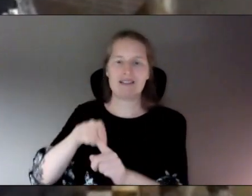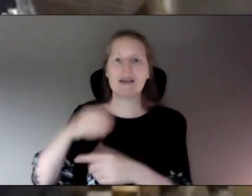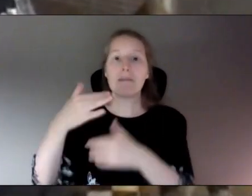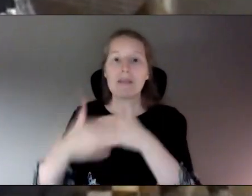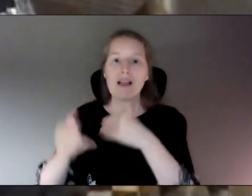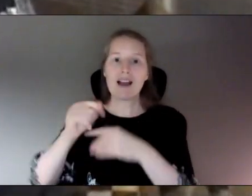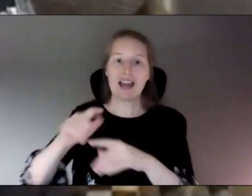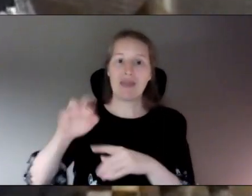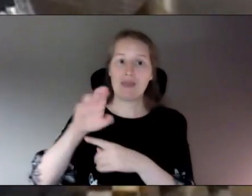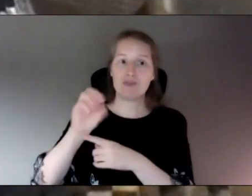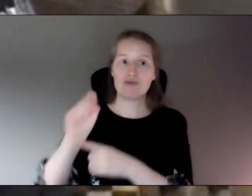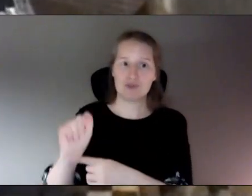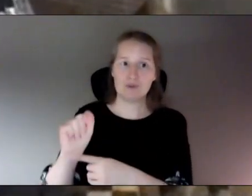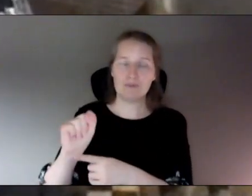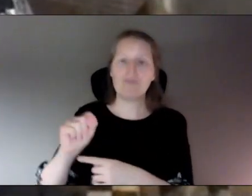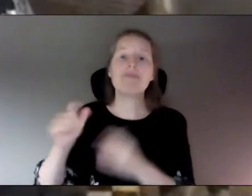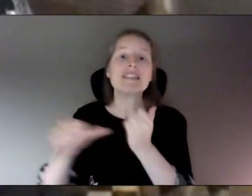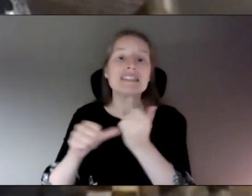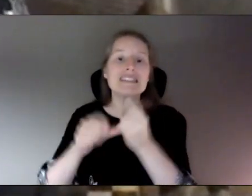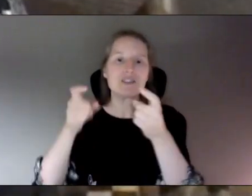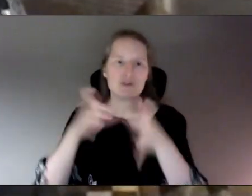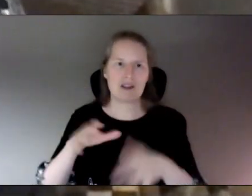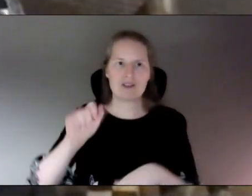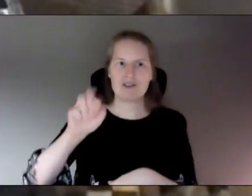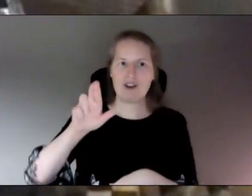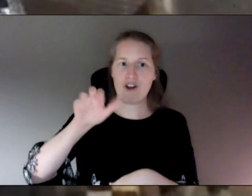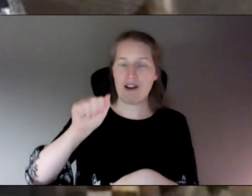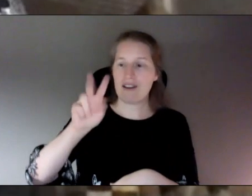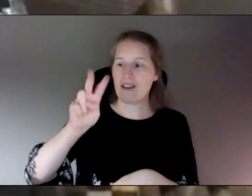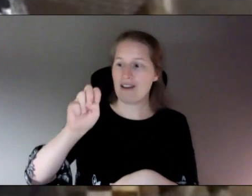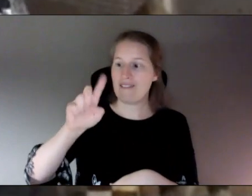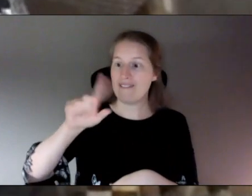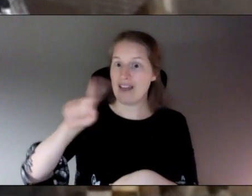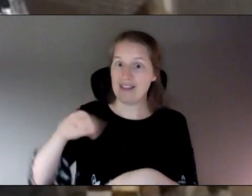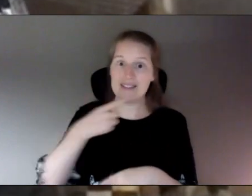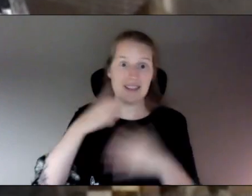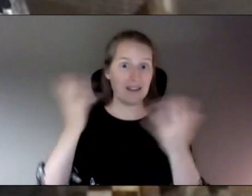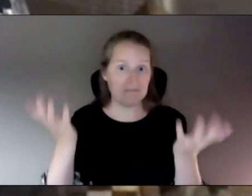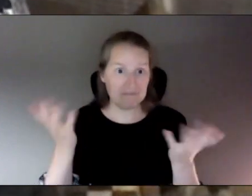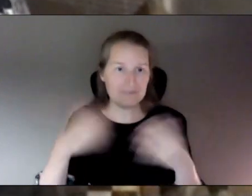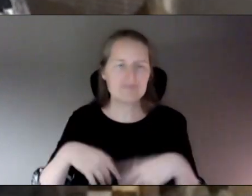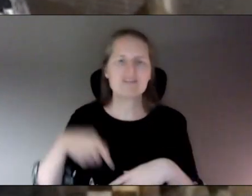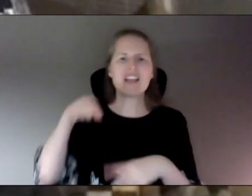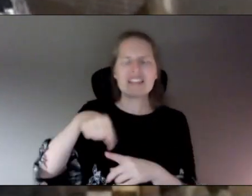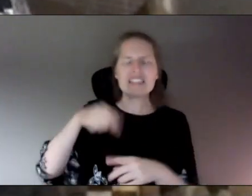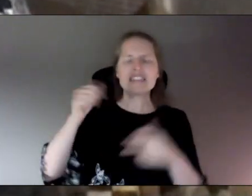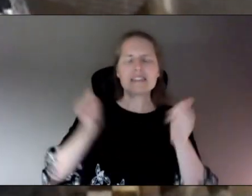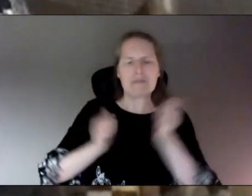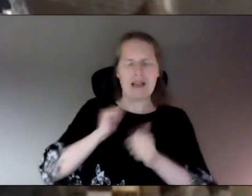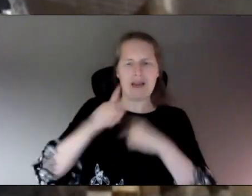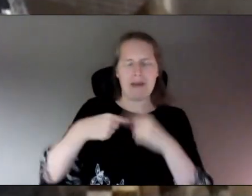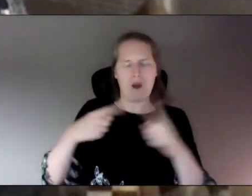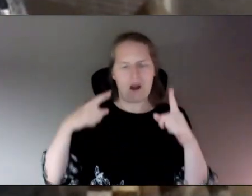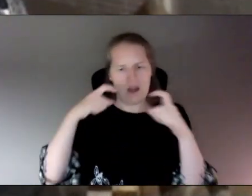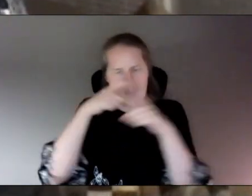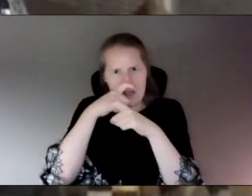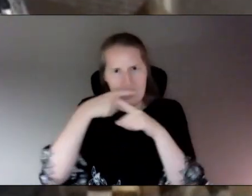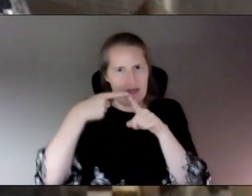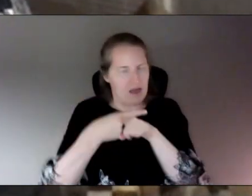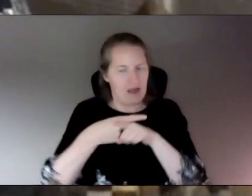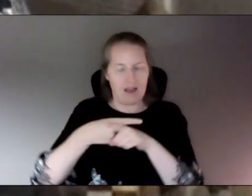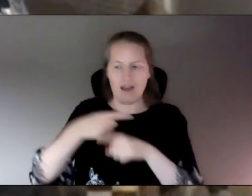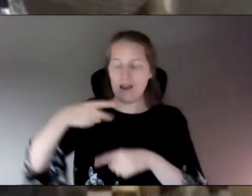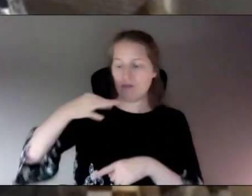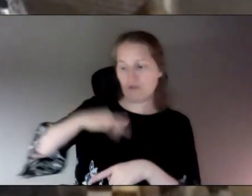say. They wrote, Blood at the Root is a play about the complexities and contradictions of privilege,